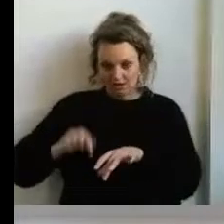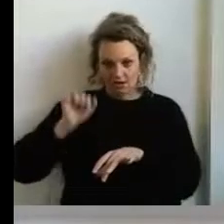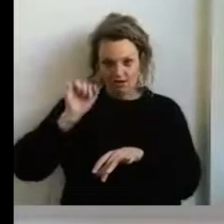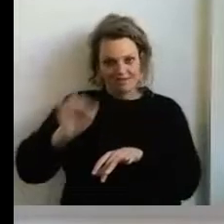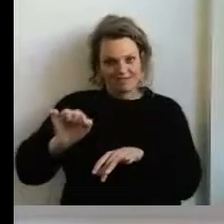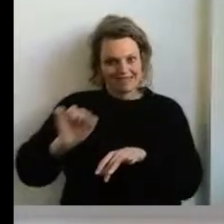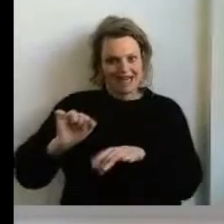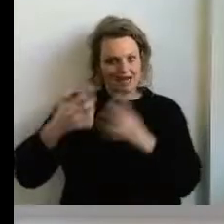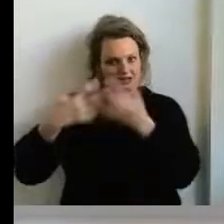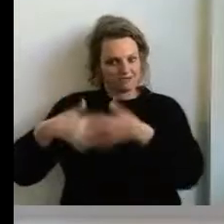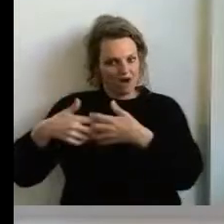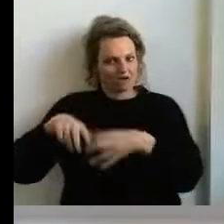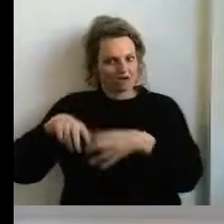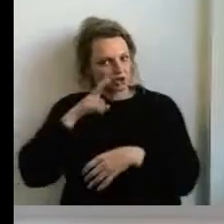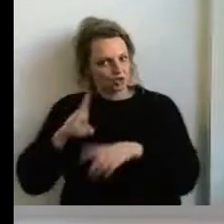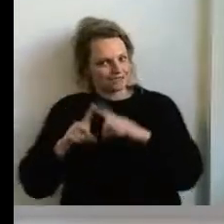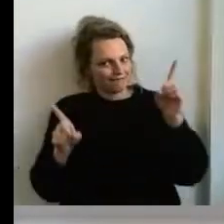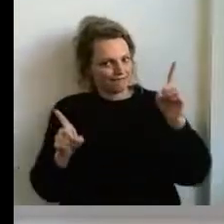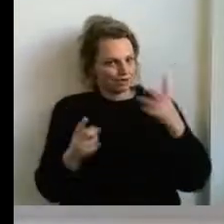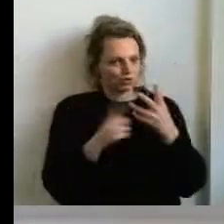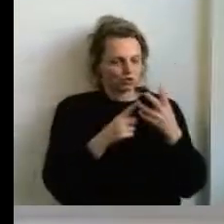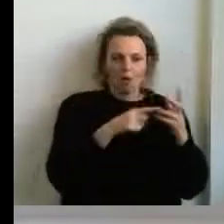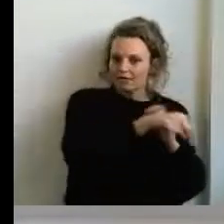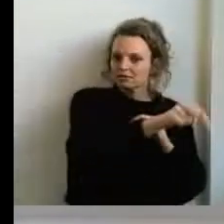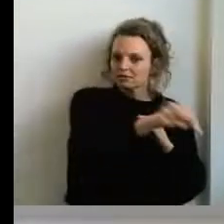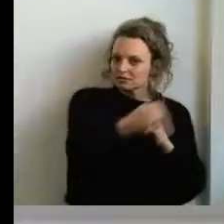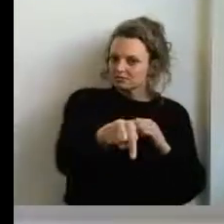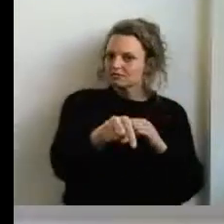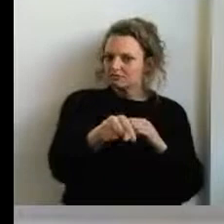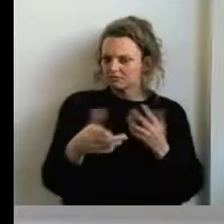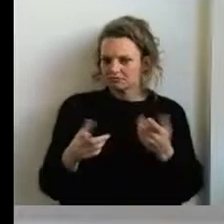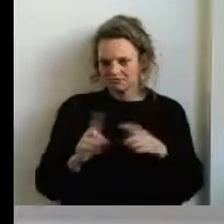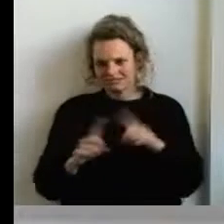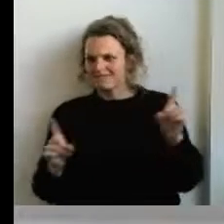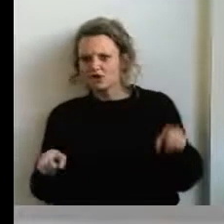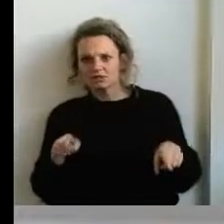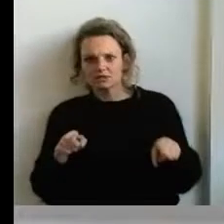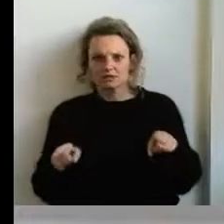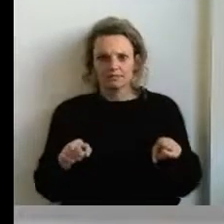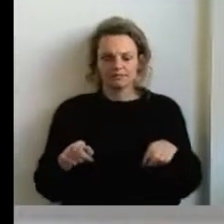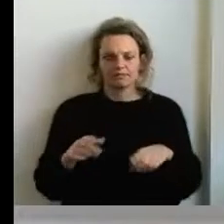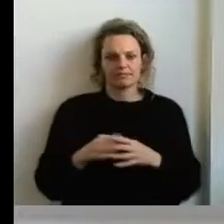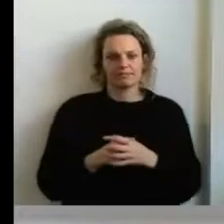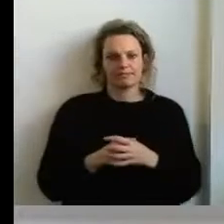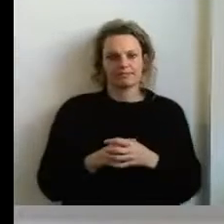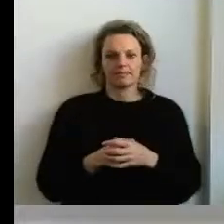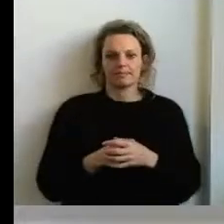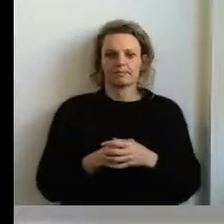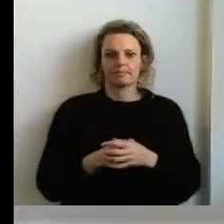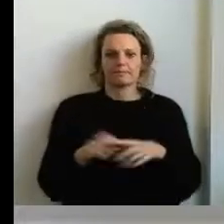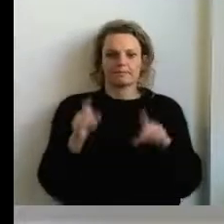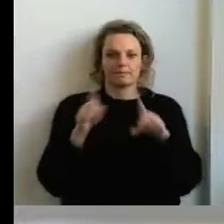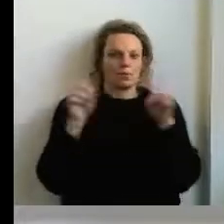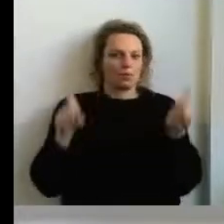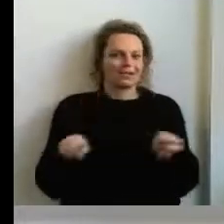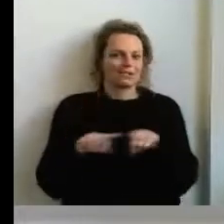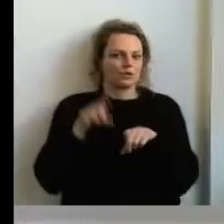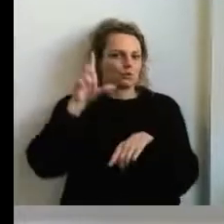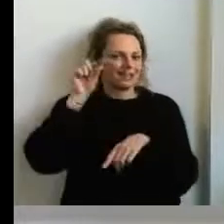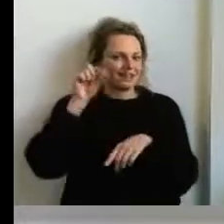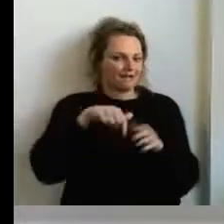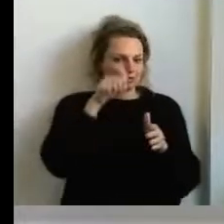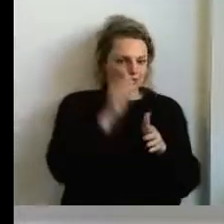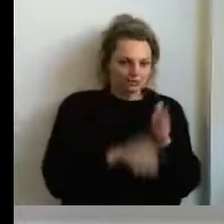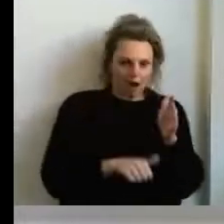others? We don't want accessibility to be an othering experience. Windows 11 startup. What's